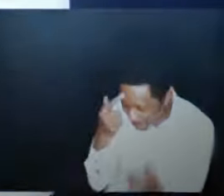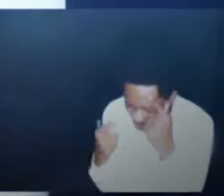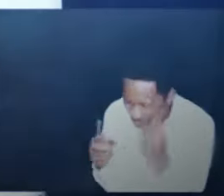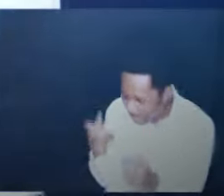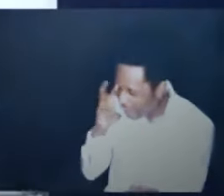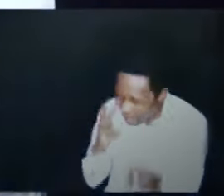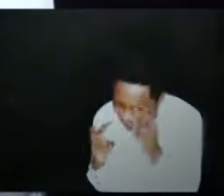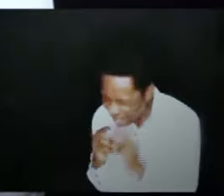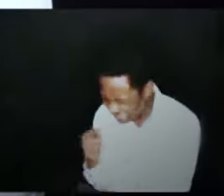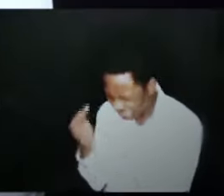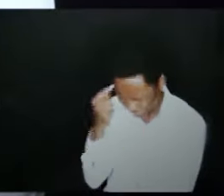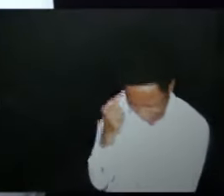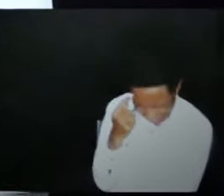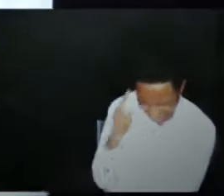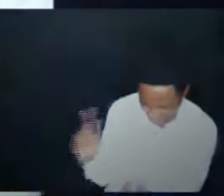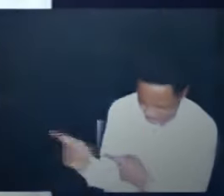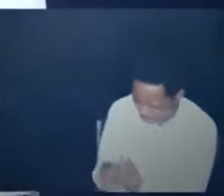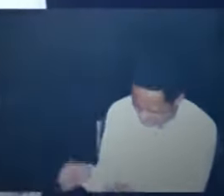changed.